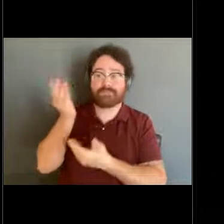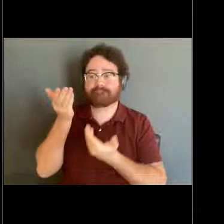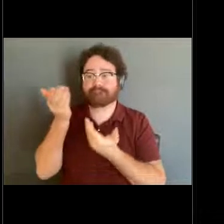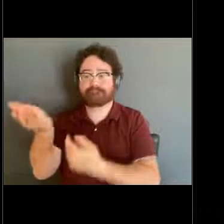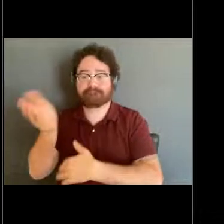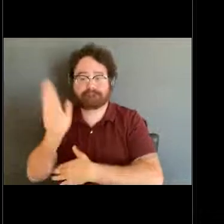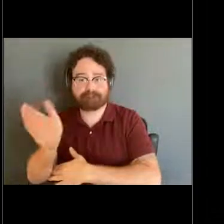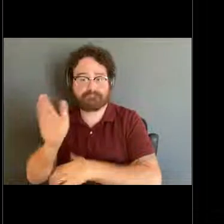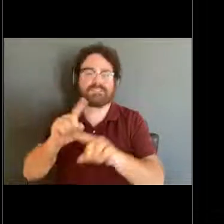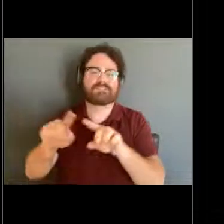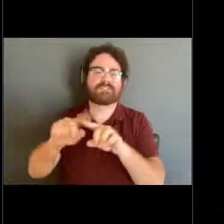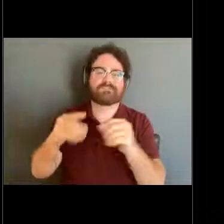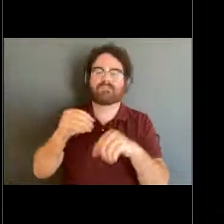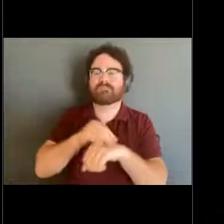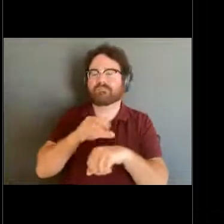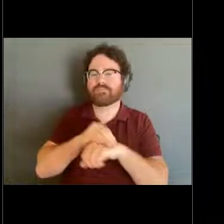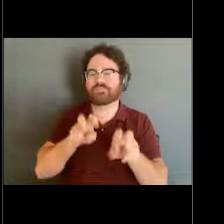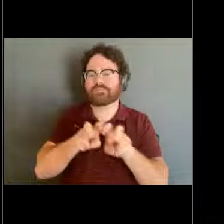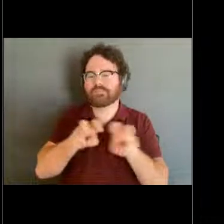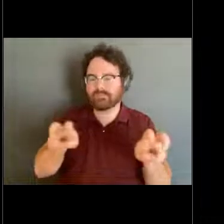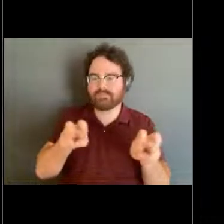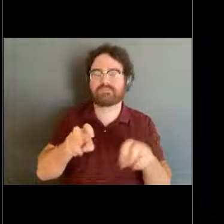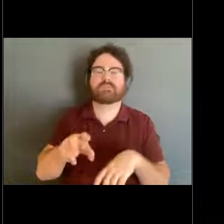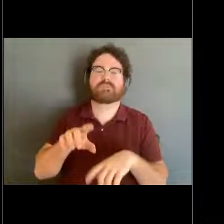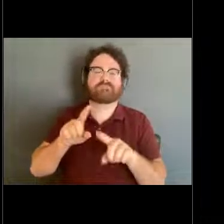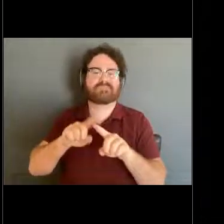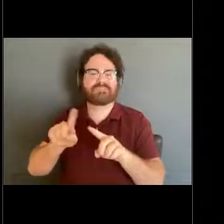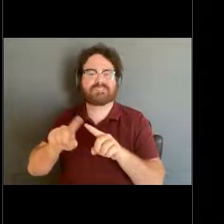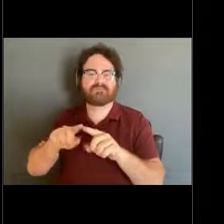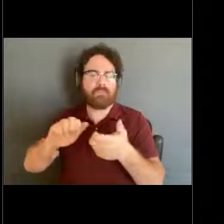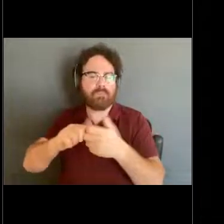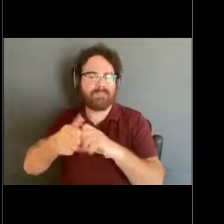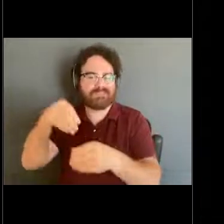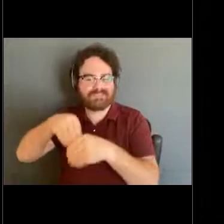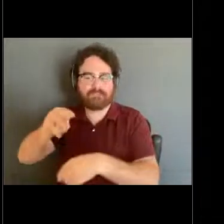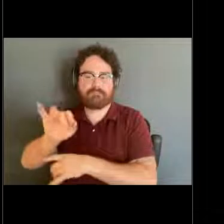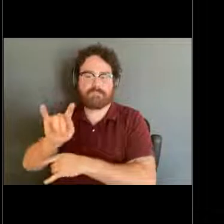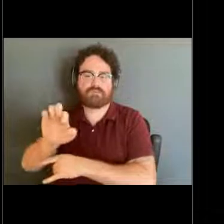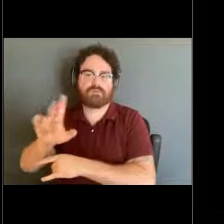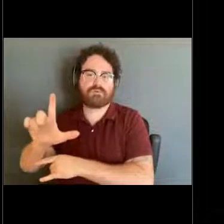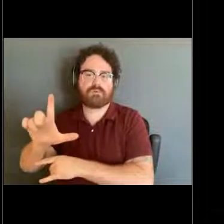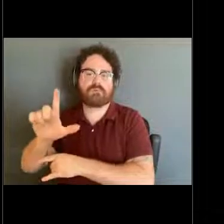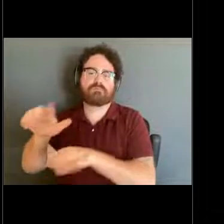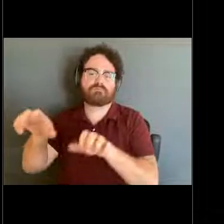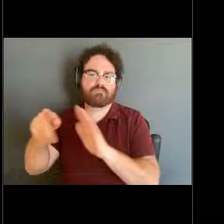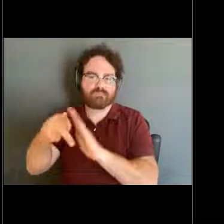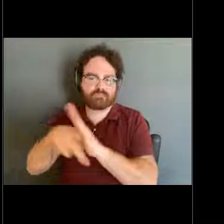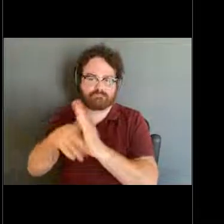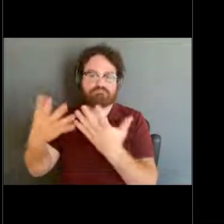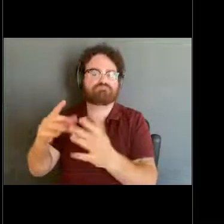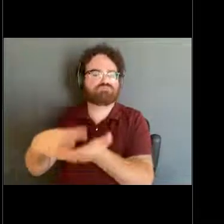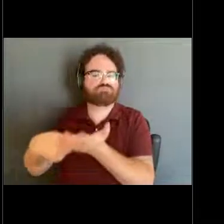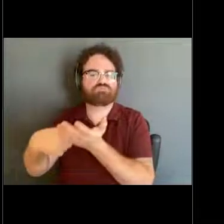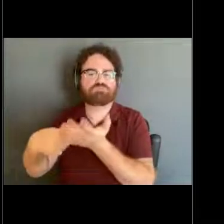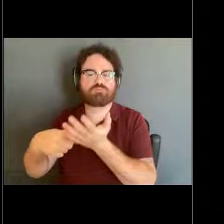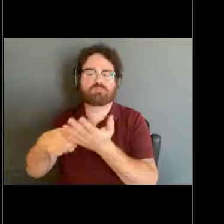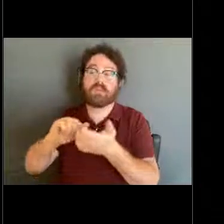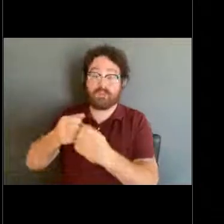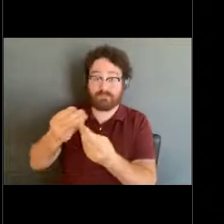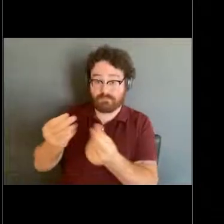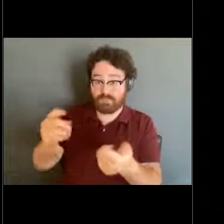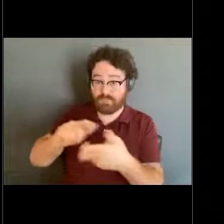committees to the Montreal Protocol. Loopholes in the Montreal Protocol were discussed and plans were made to address them. And most attention was directed